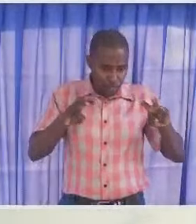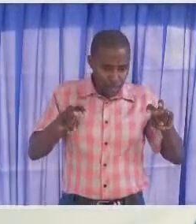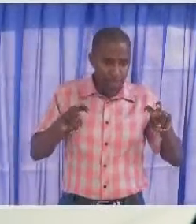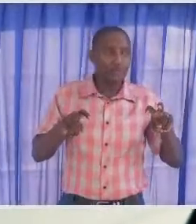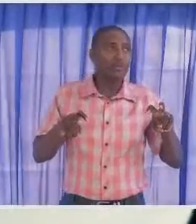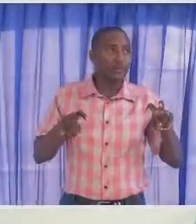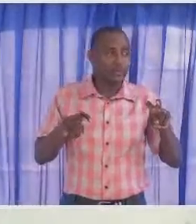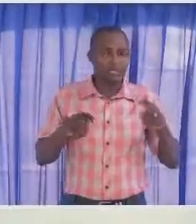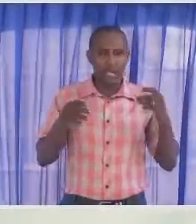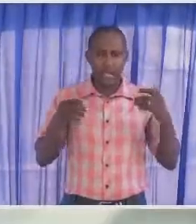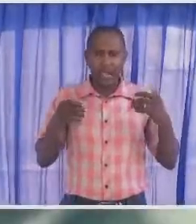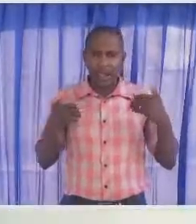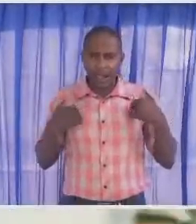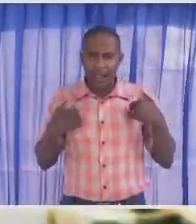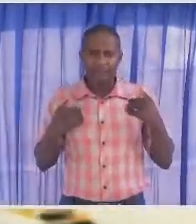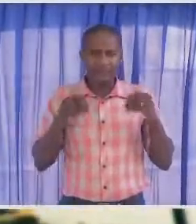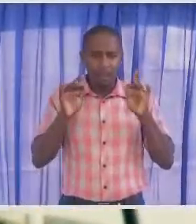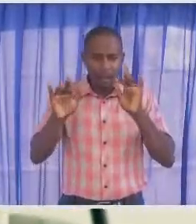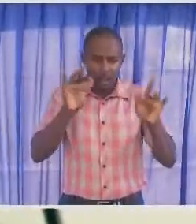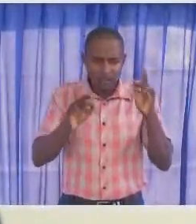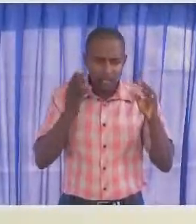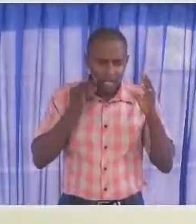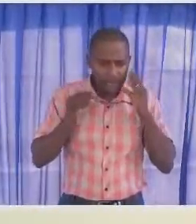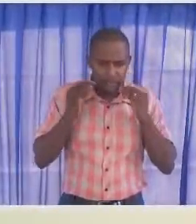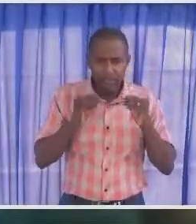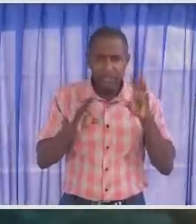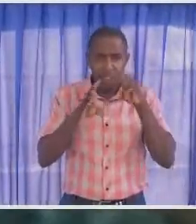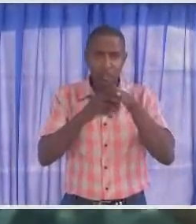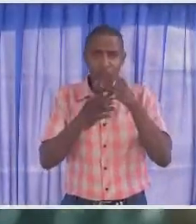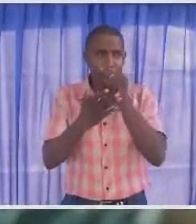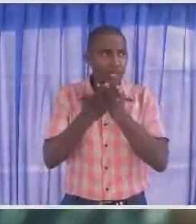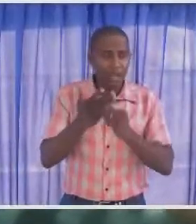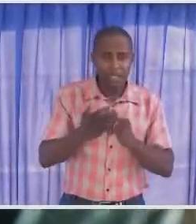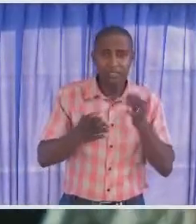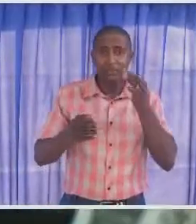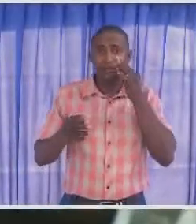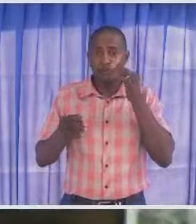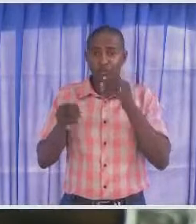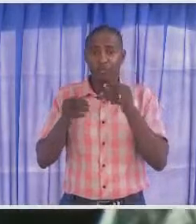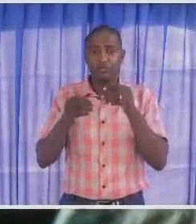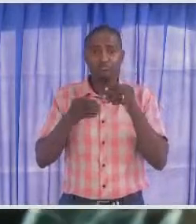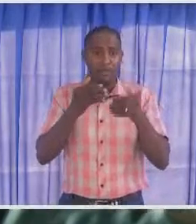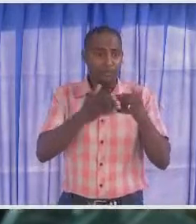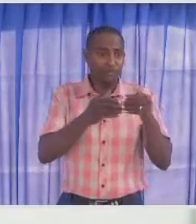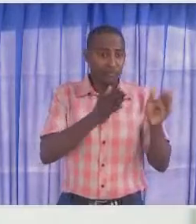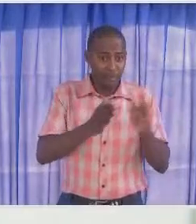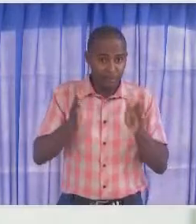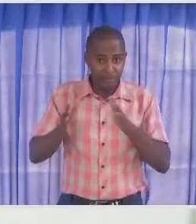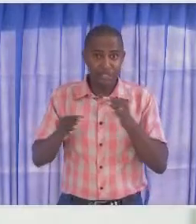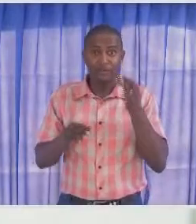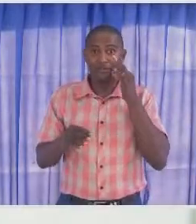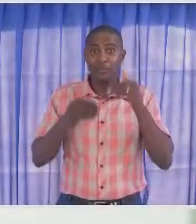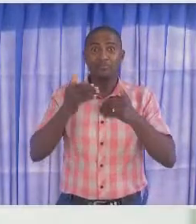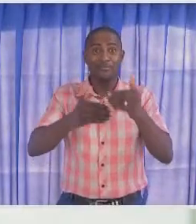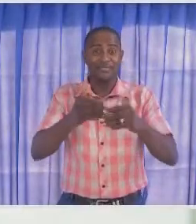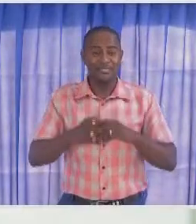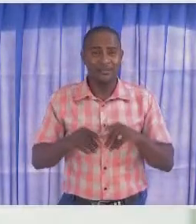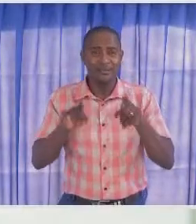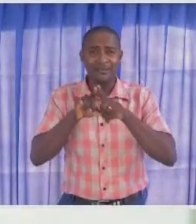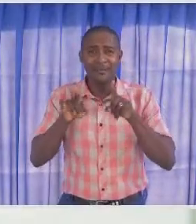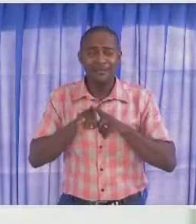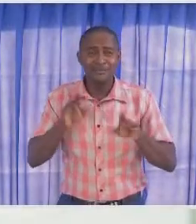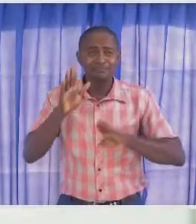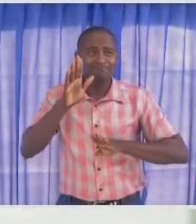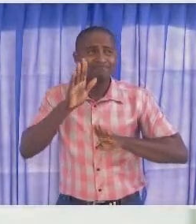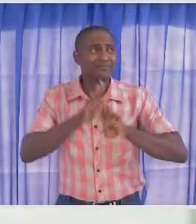gain hands-on experience in culinary arts, food preparation, and food processing, and also to